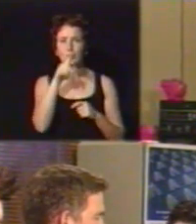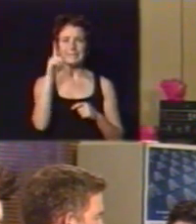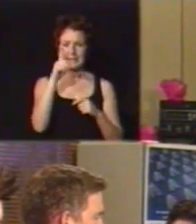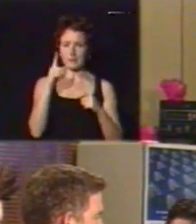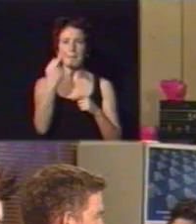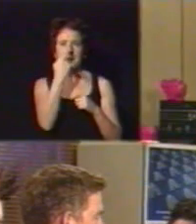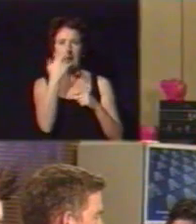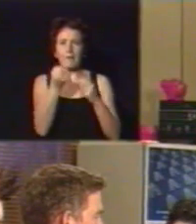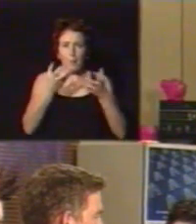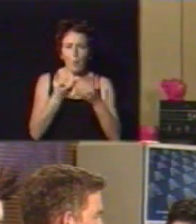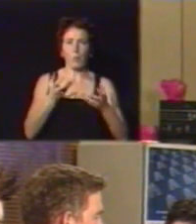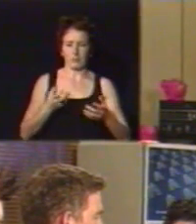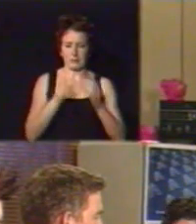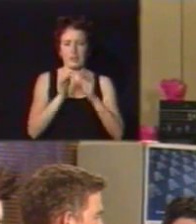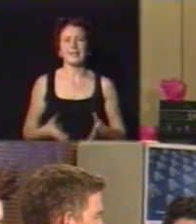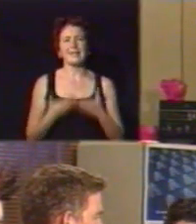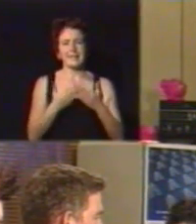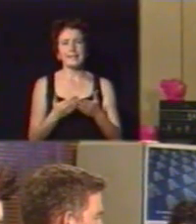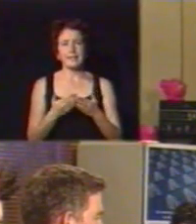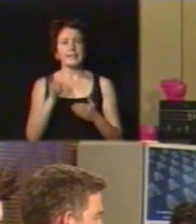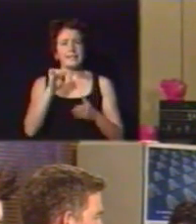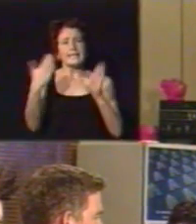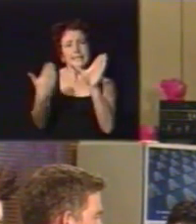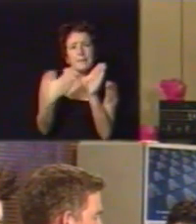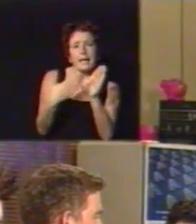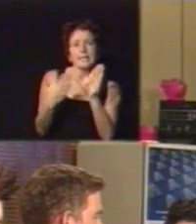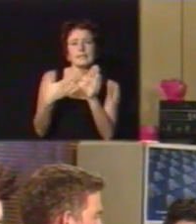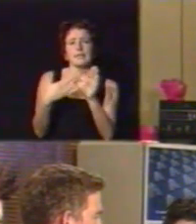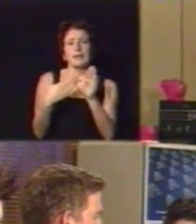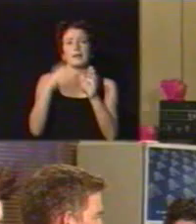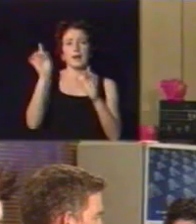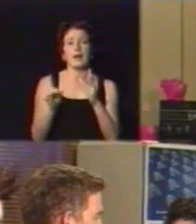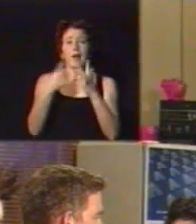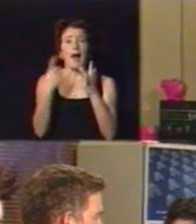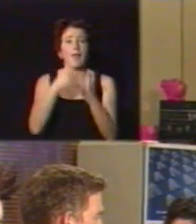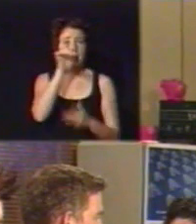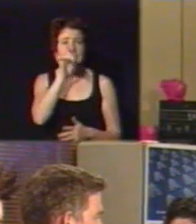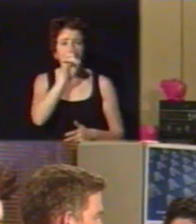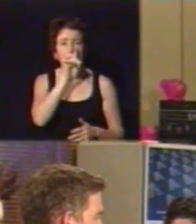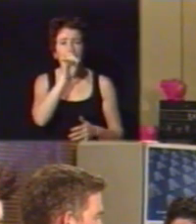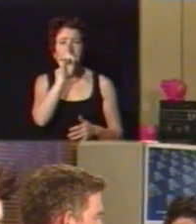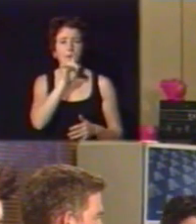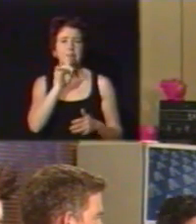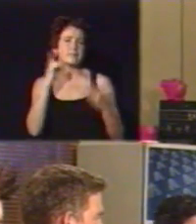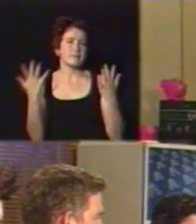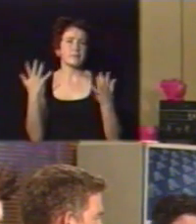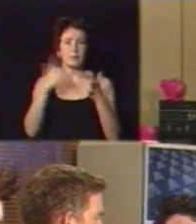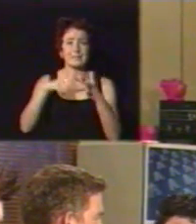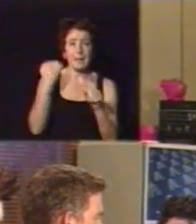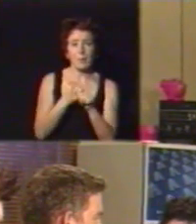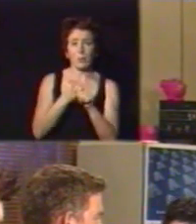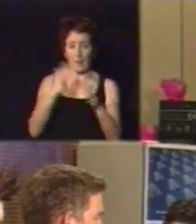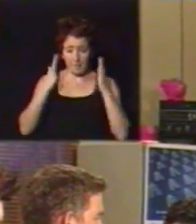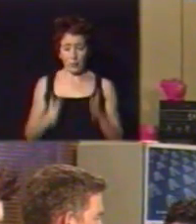happen naturally. Wow. It depends on the intersex condition. Other people with like complete AIS, for example, have a body that